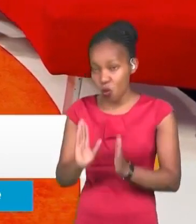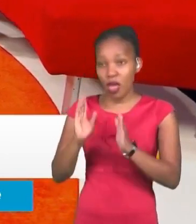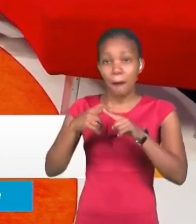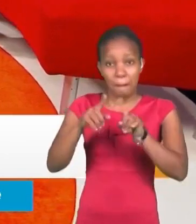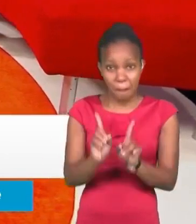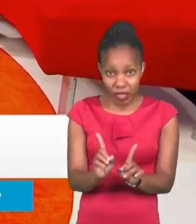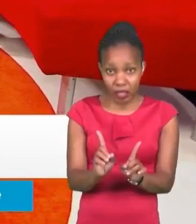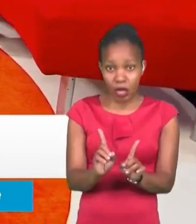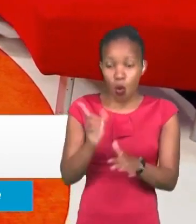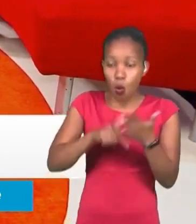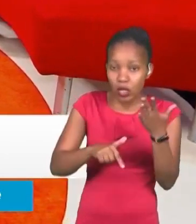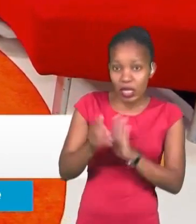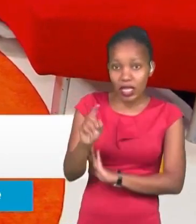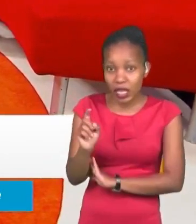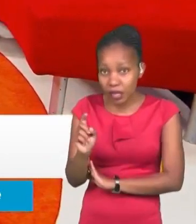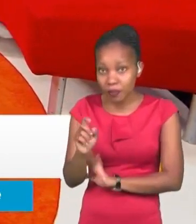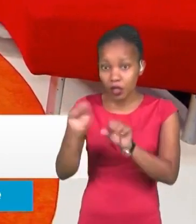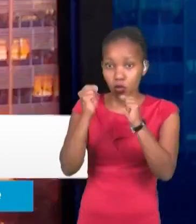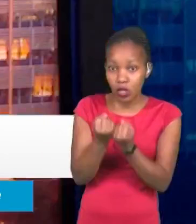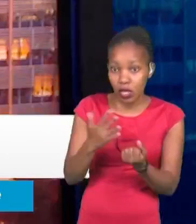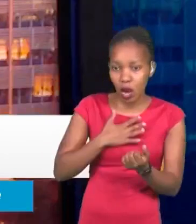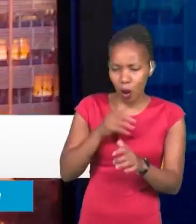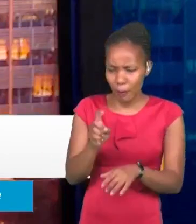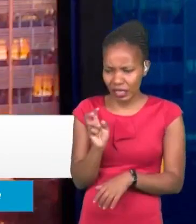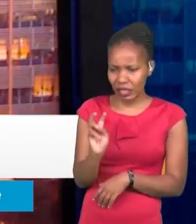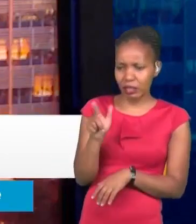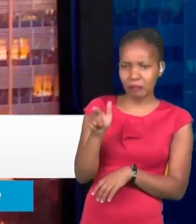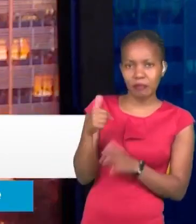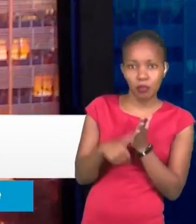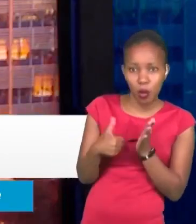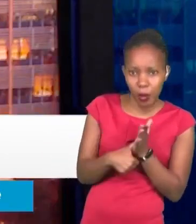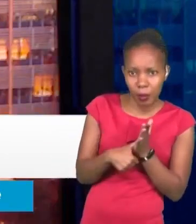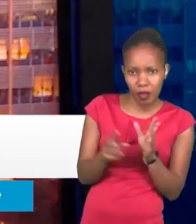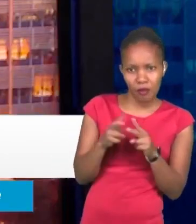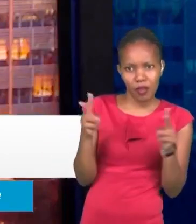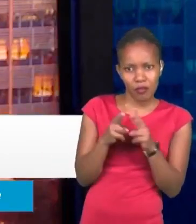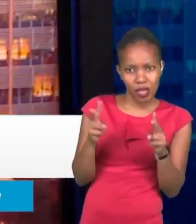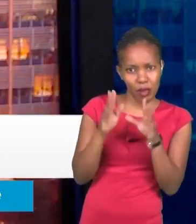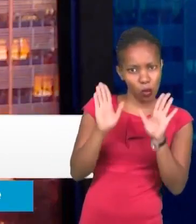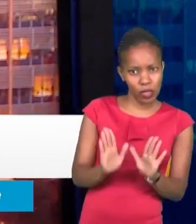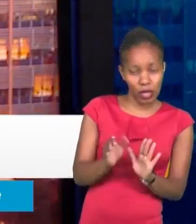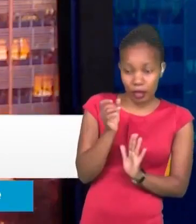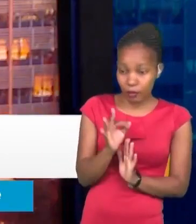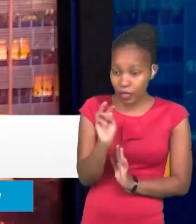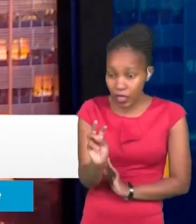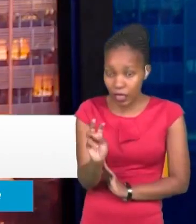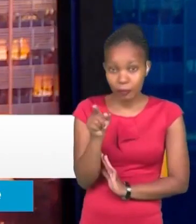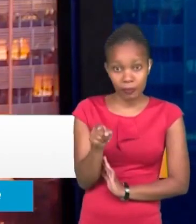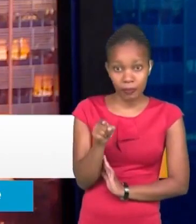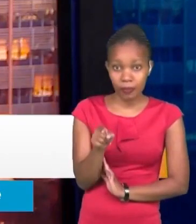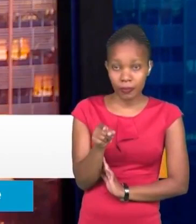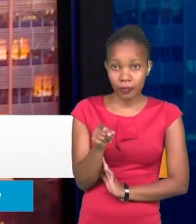But what is necessary is that the society needs to look at this problem very critically. If you look at,